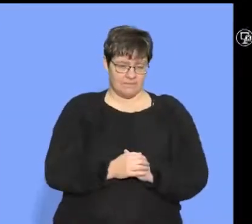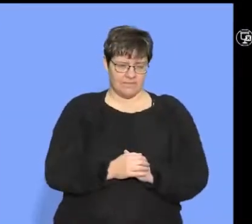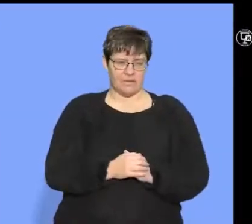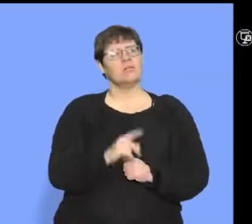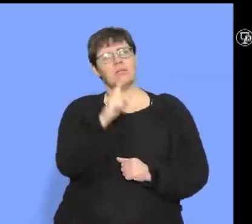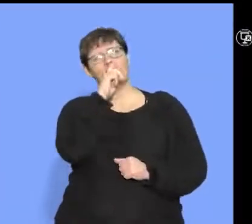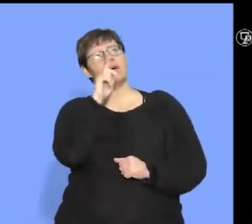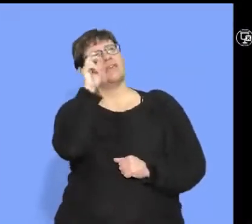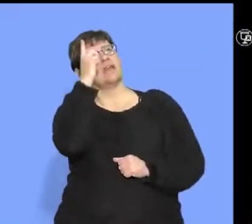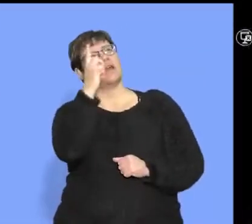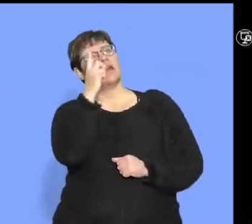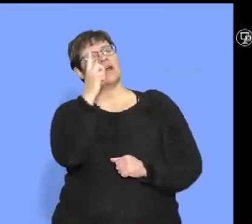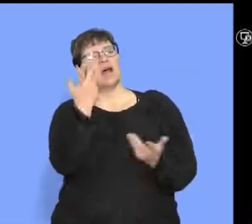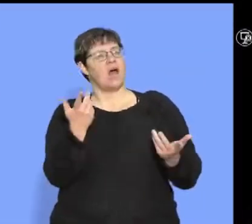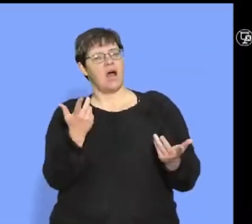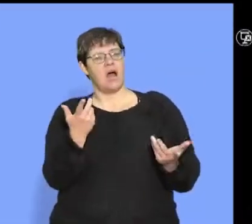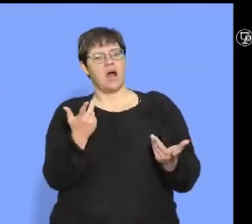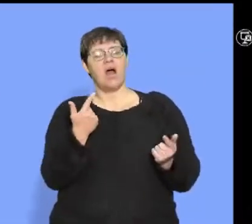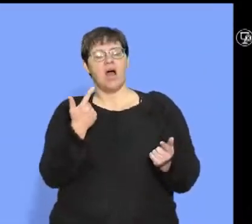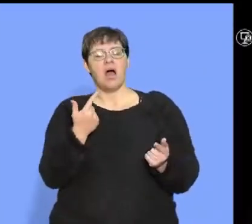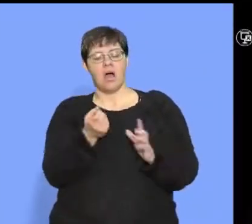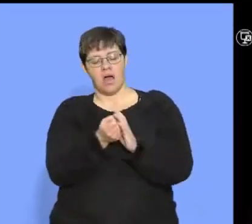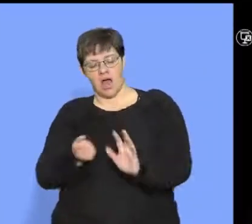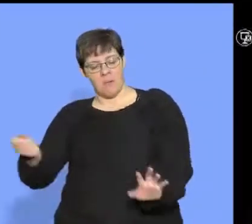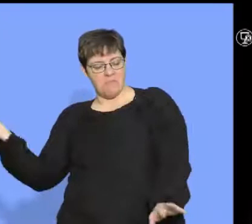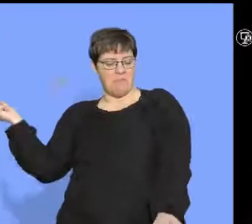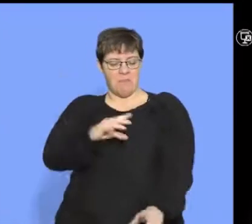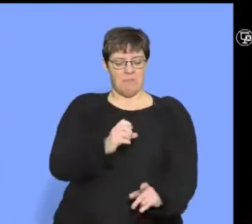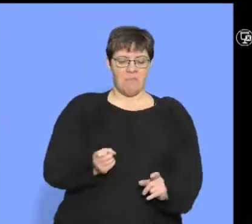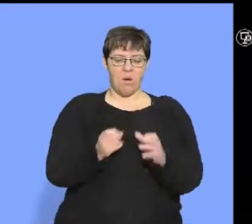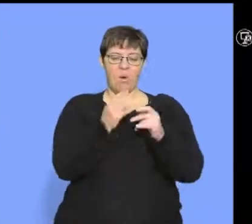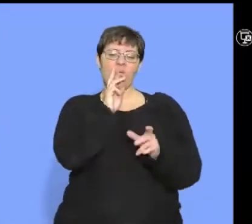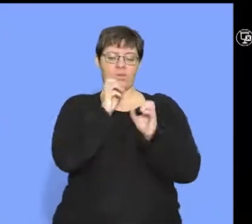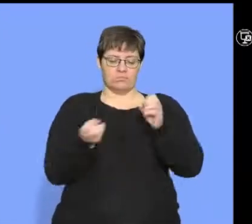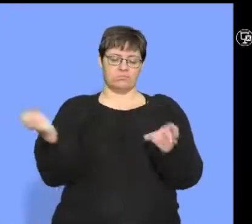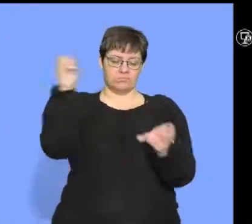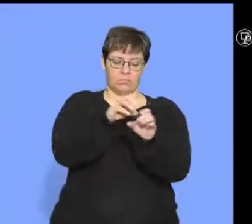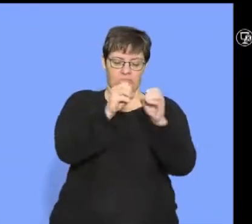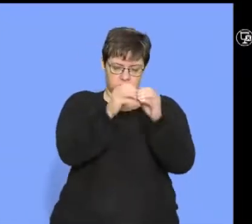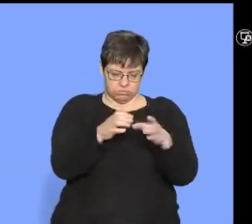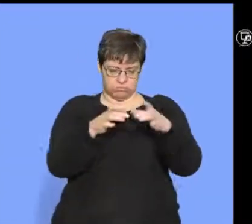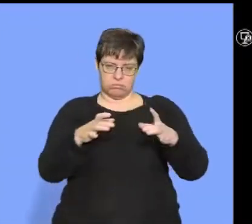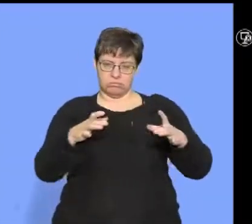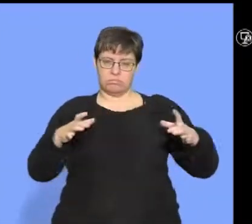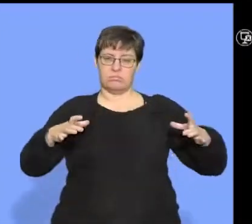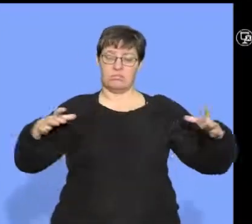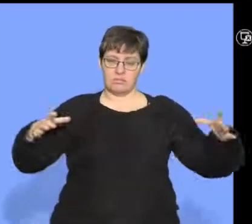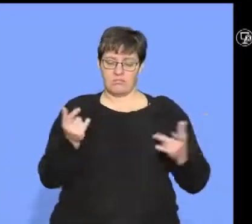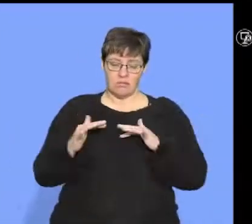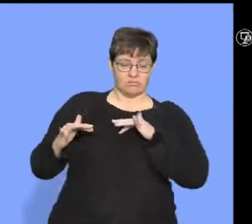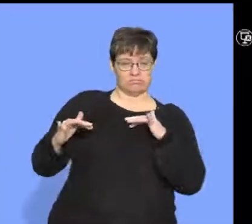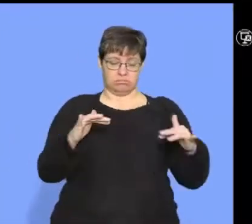think of again splashes in a pond or ripples in a pond. When you create a disturbance in the